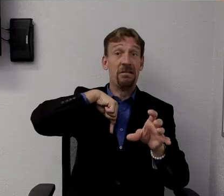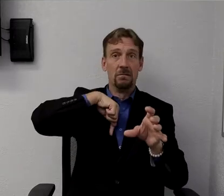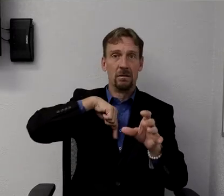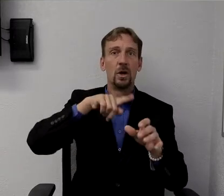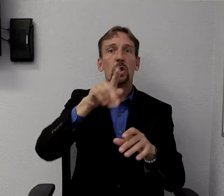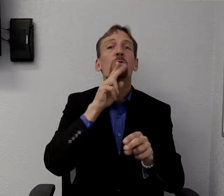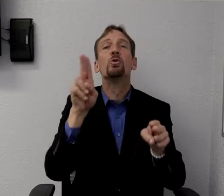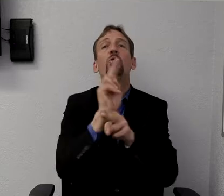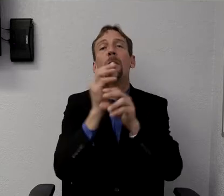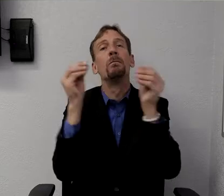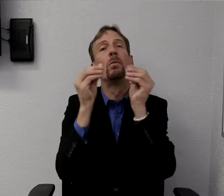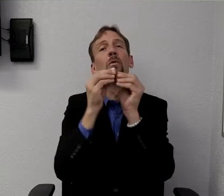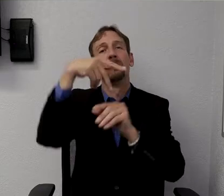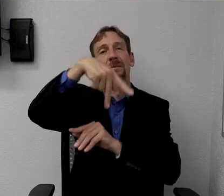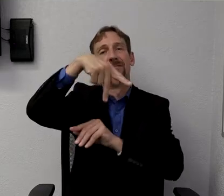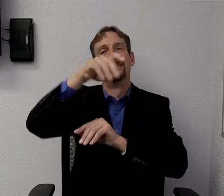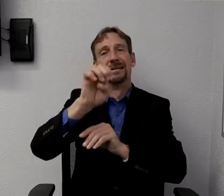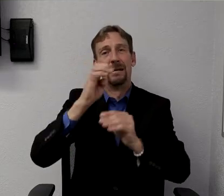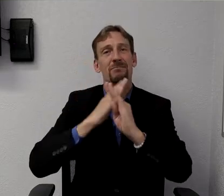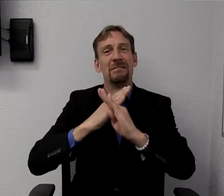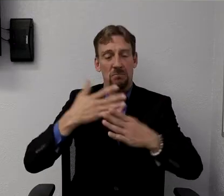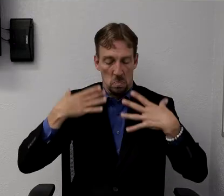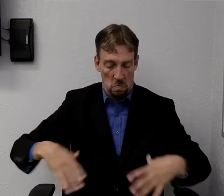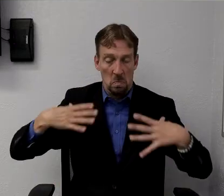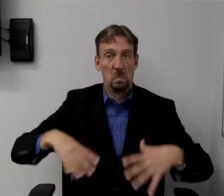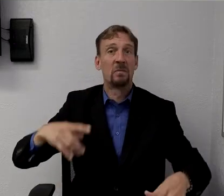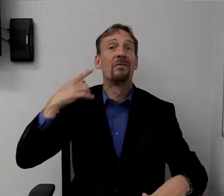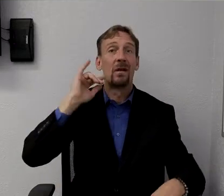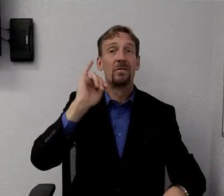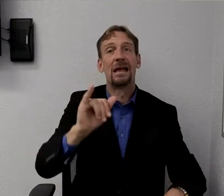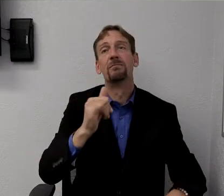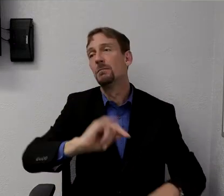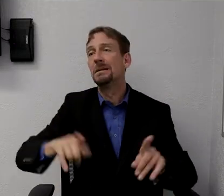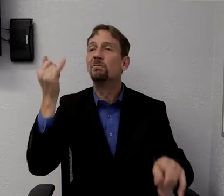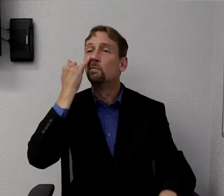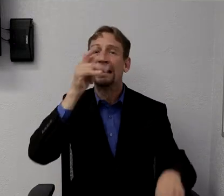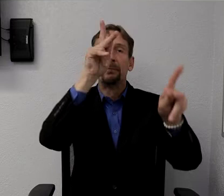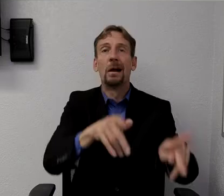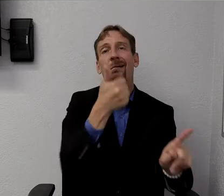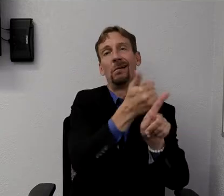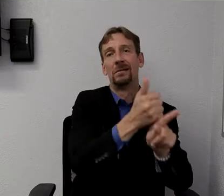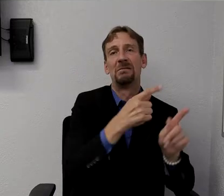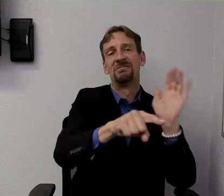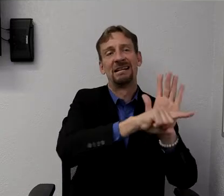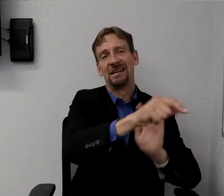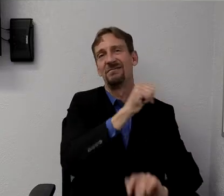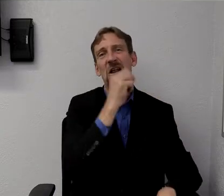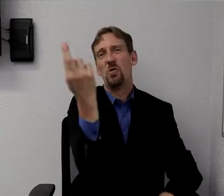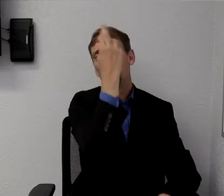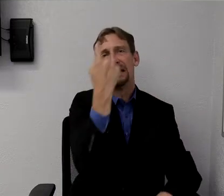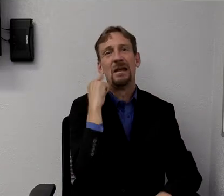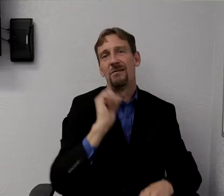room that they've tested negative or, that's not why they're there. So it all begins first